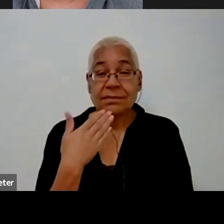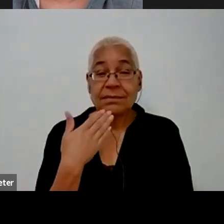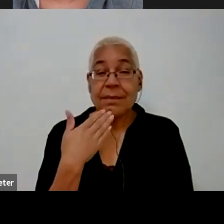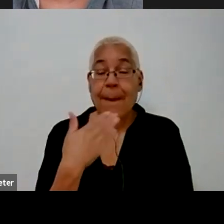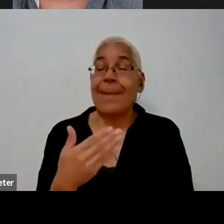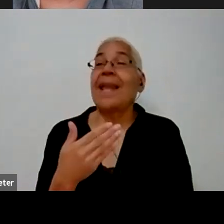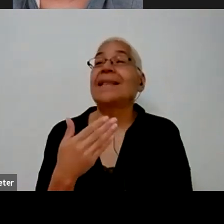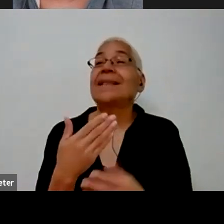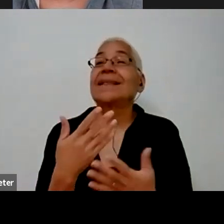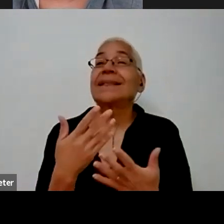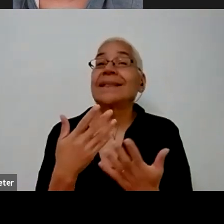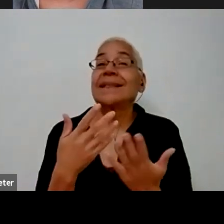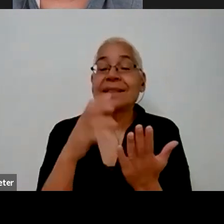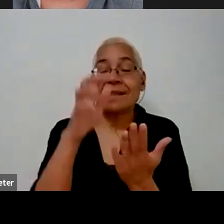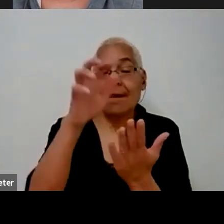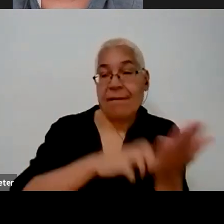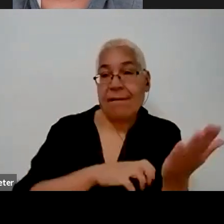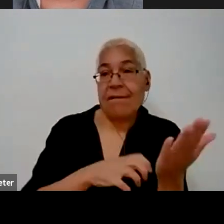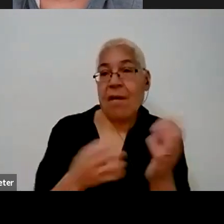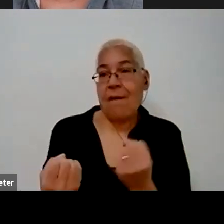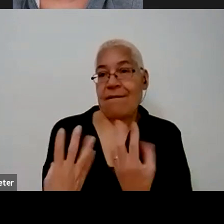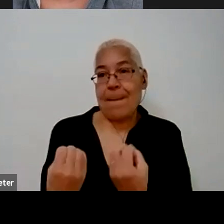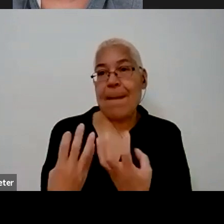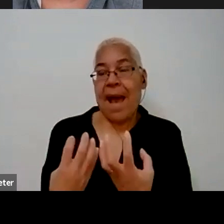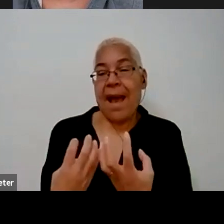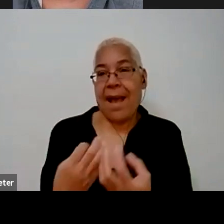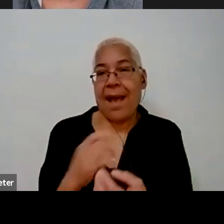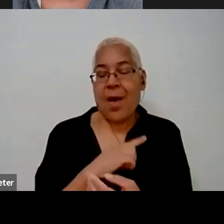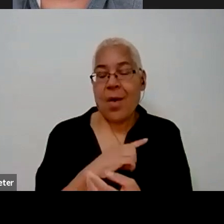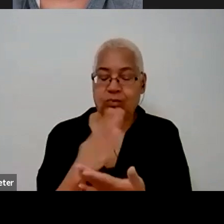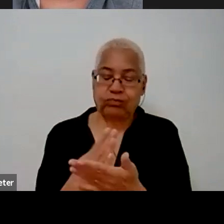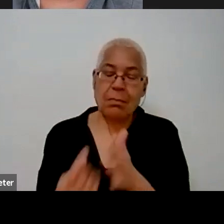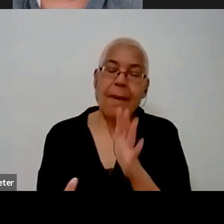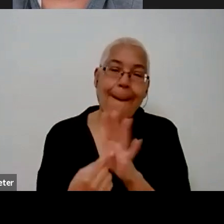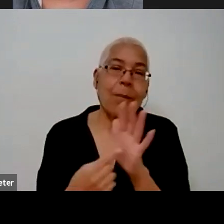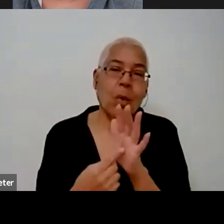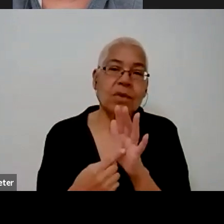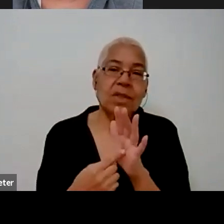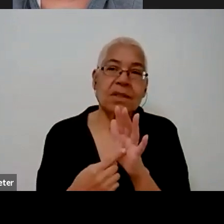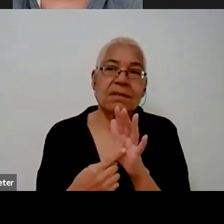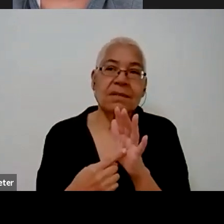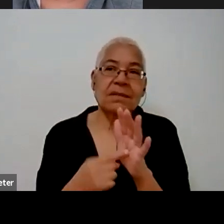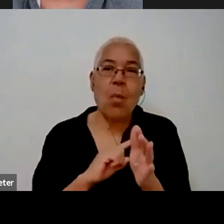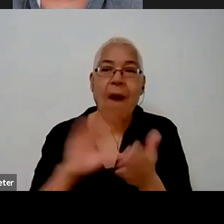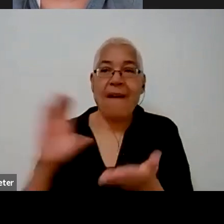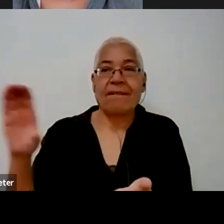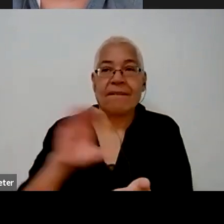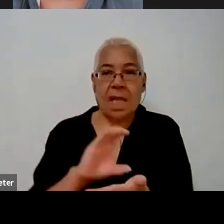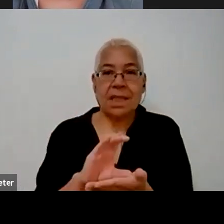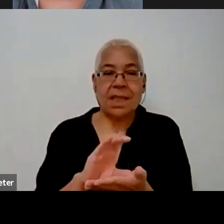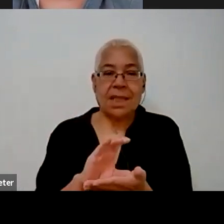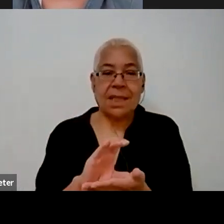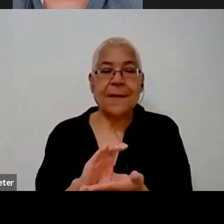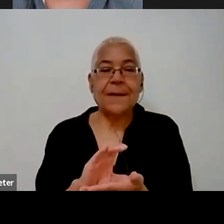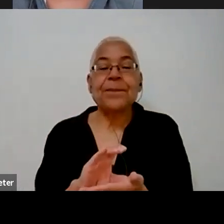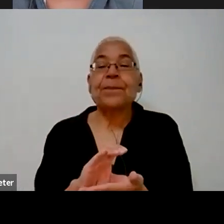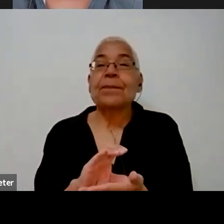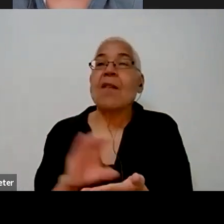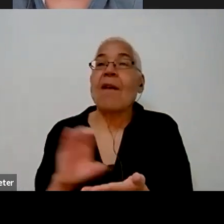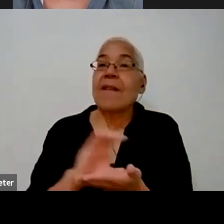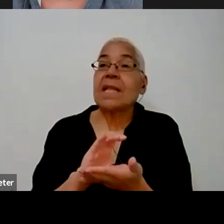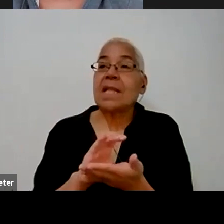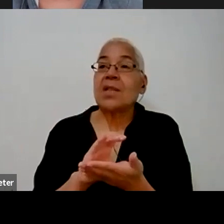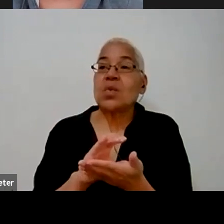fill up the feedback form, because it is very important for us getting funding, supporting families.